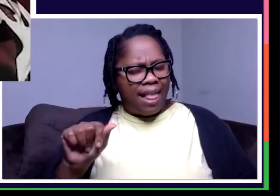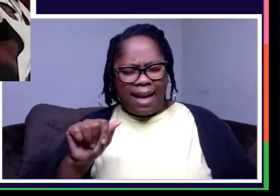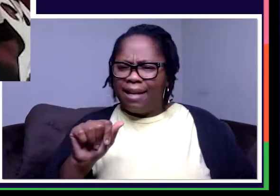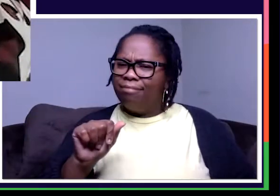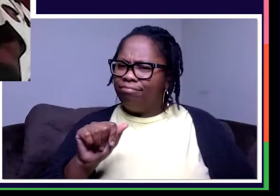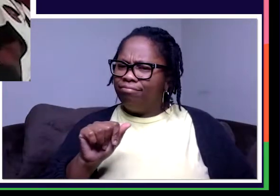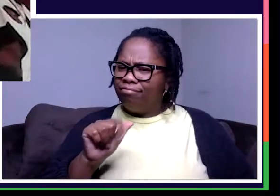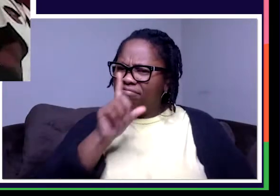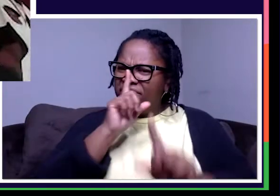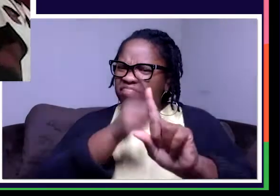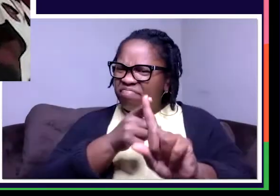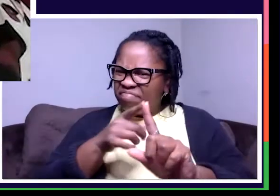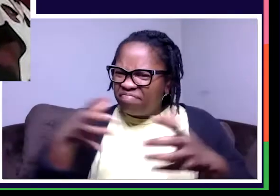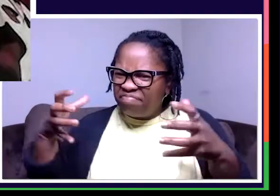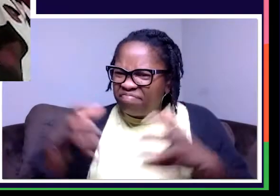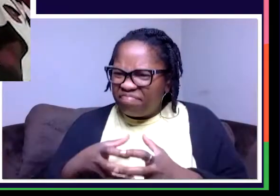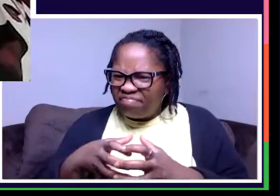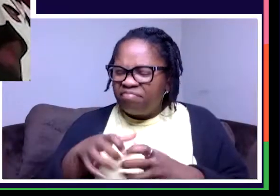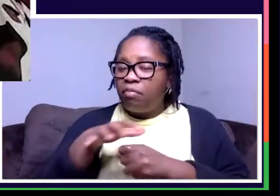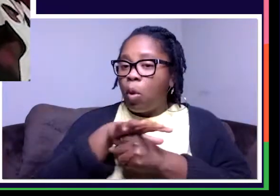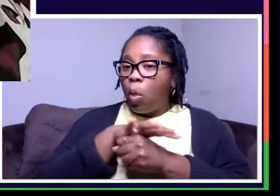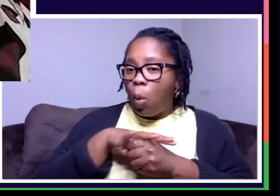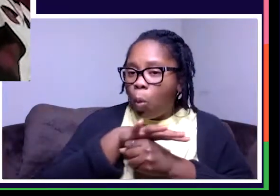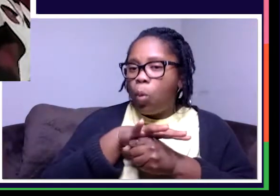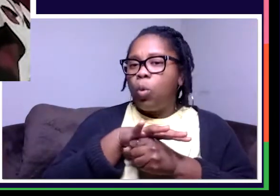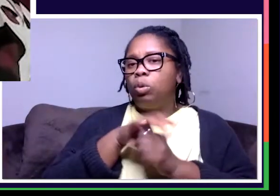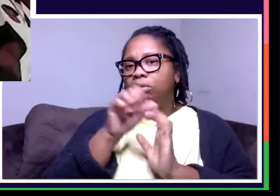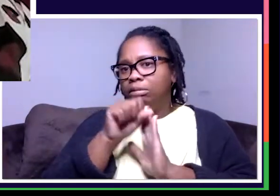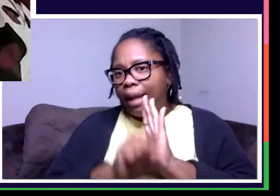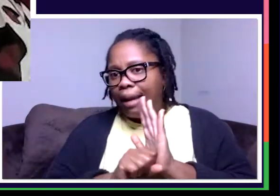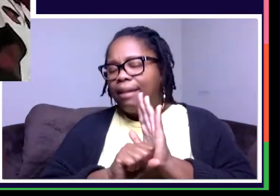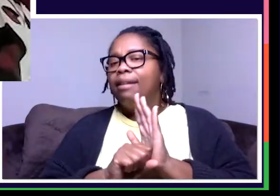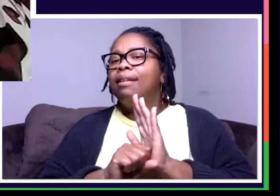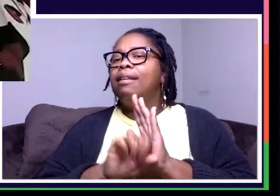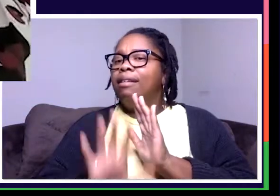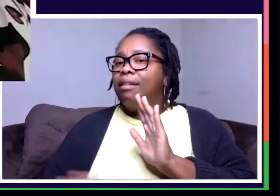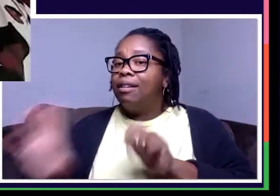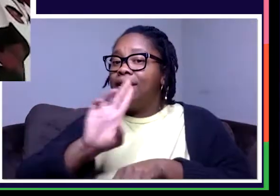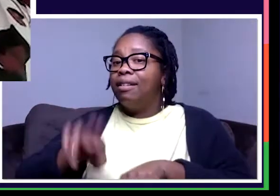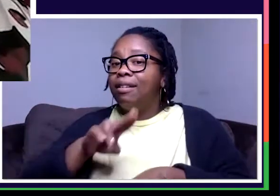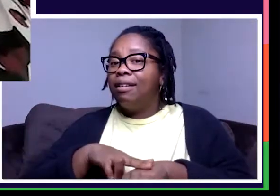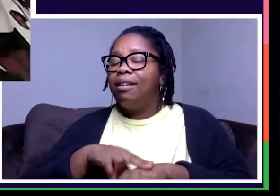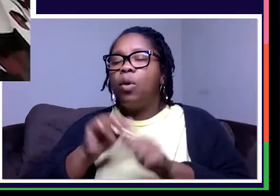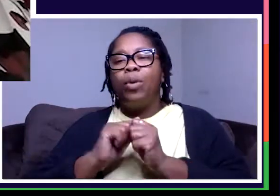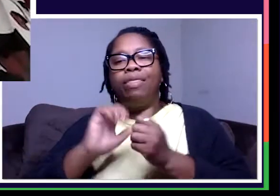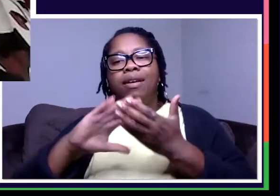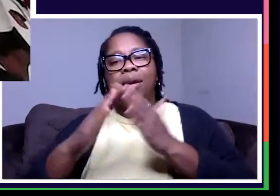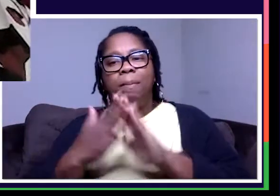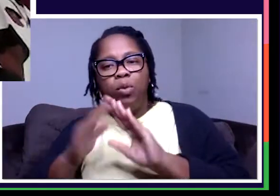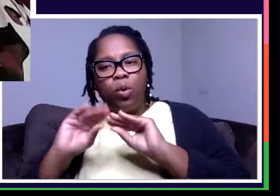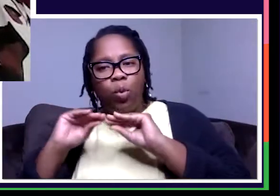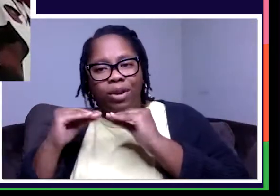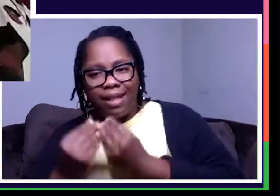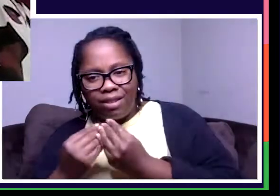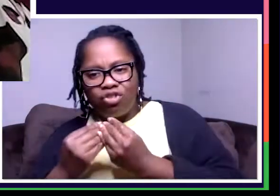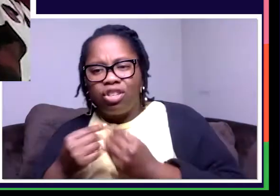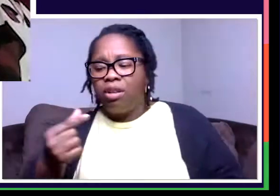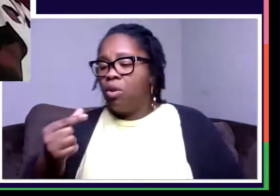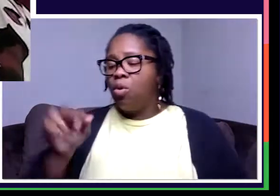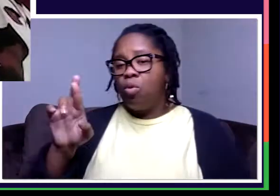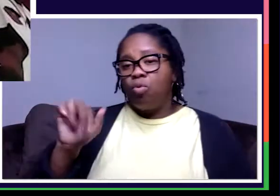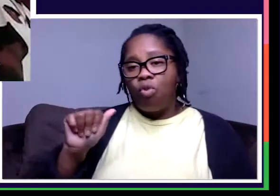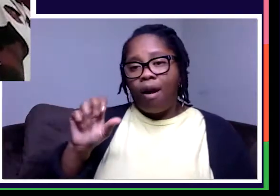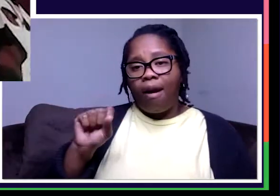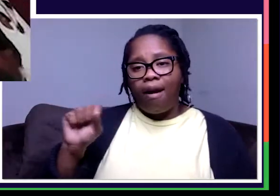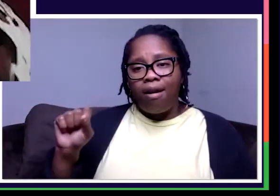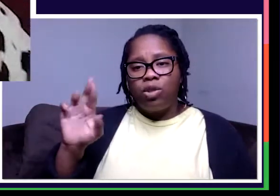know, UTLA is all about coalition building, locally, statewide, and nationally, with